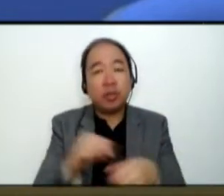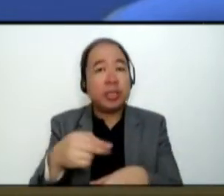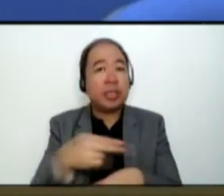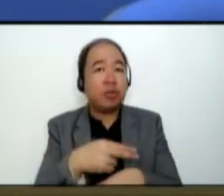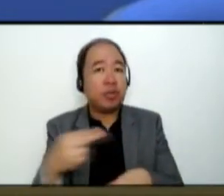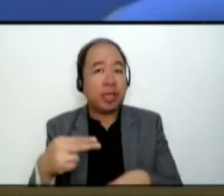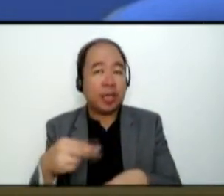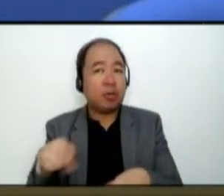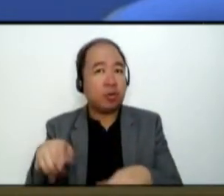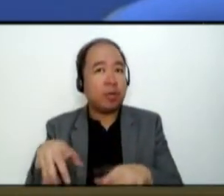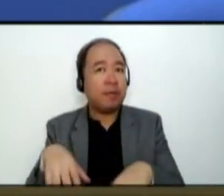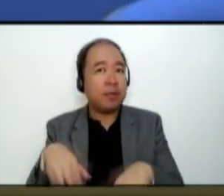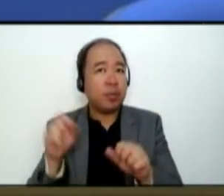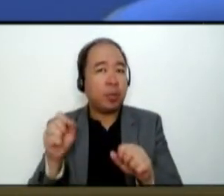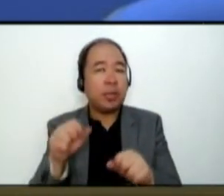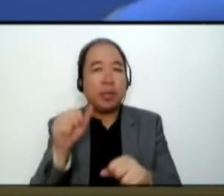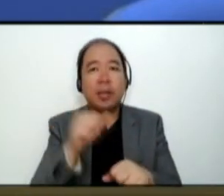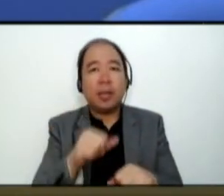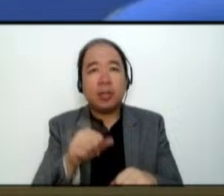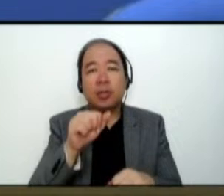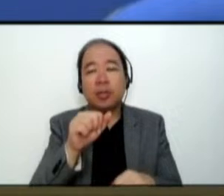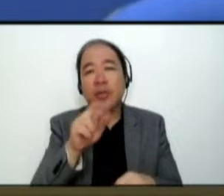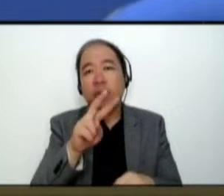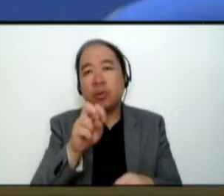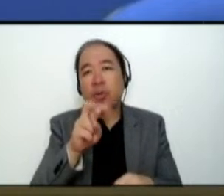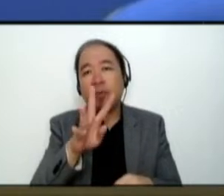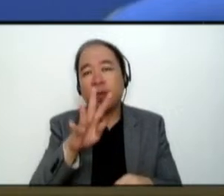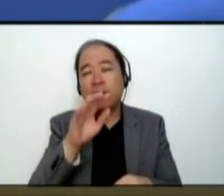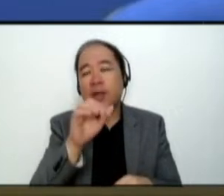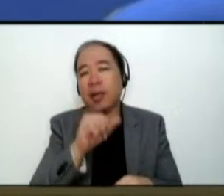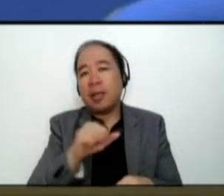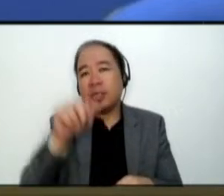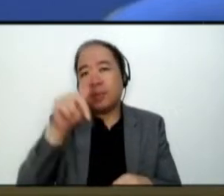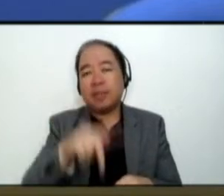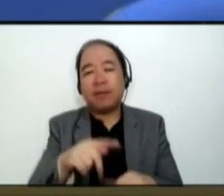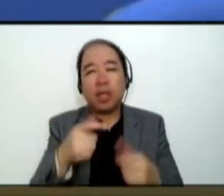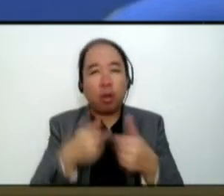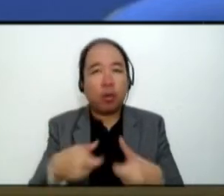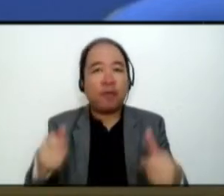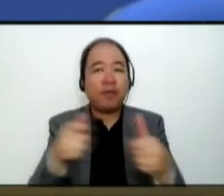2024 Asia Pacific Regional Conference on Population Aging in Bali.